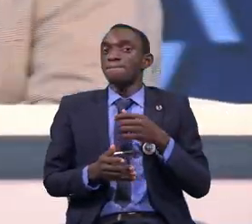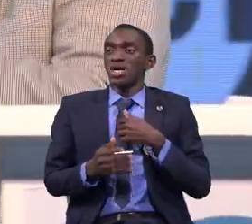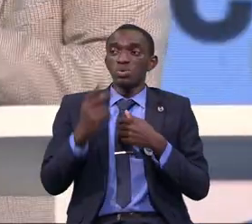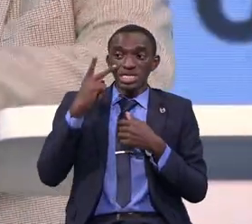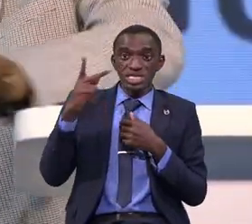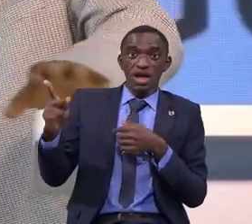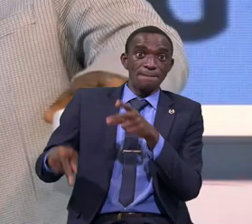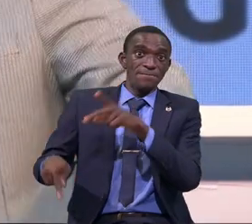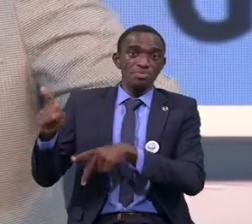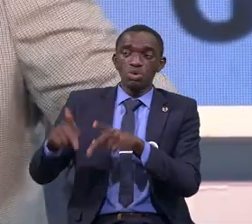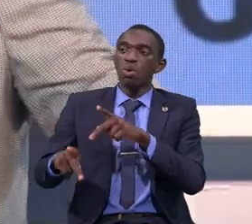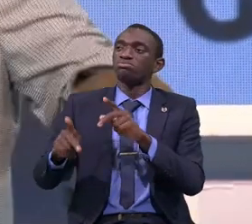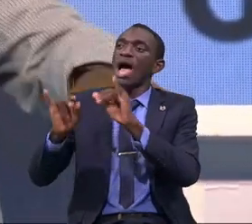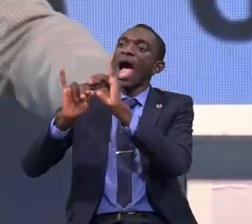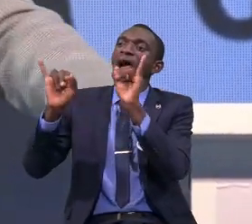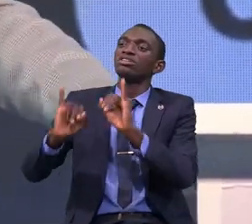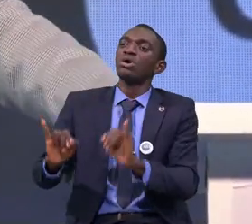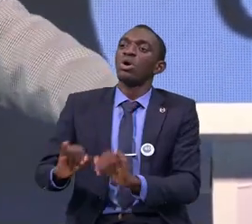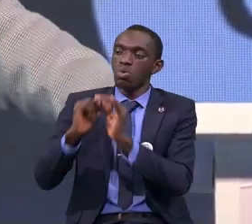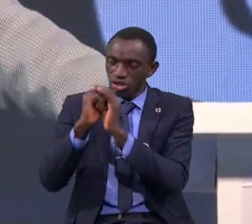and festival and masquerades.